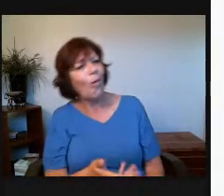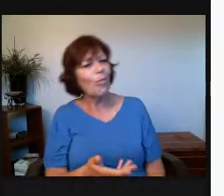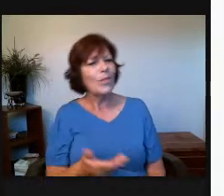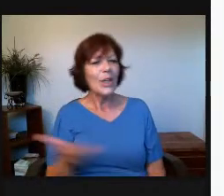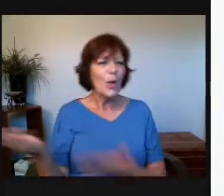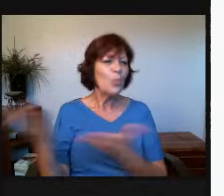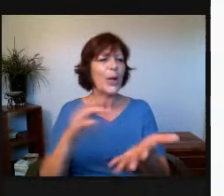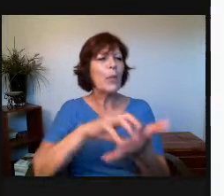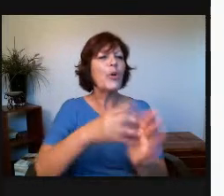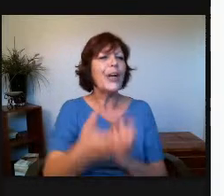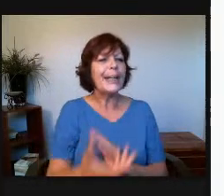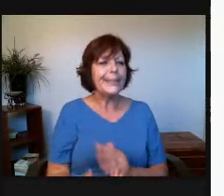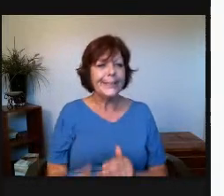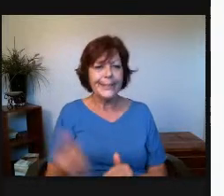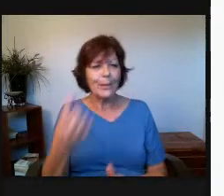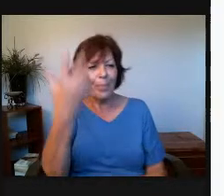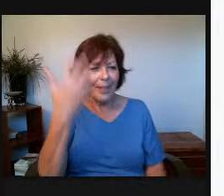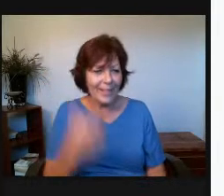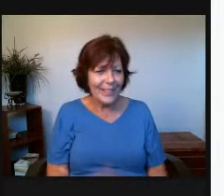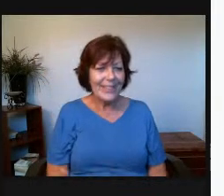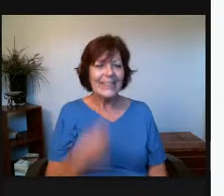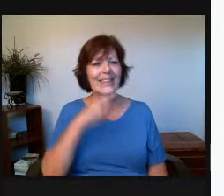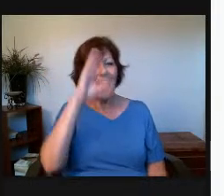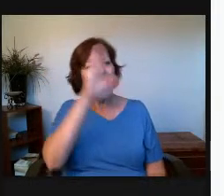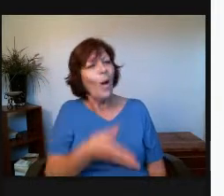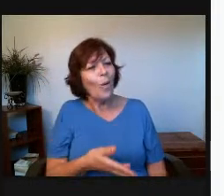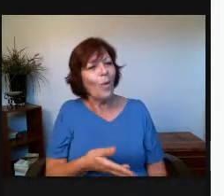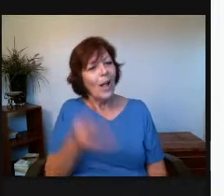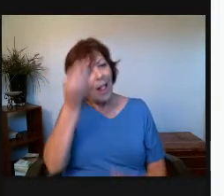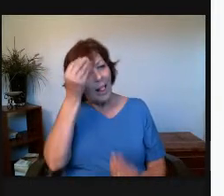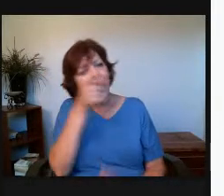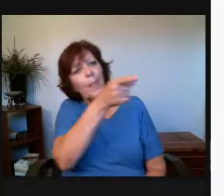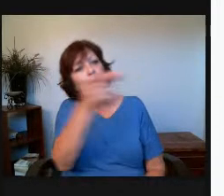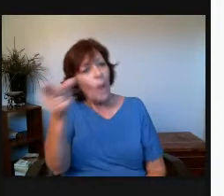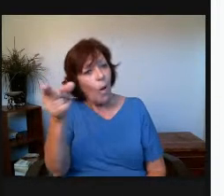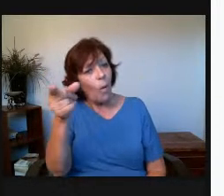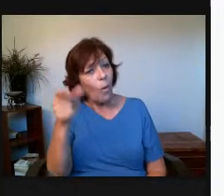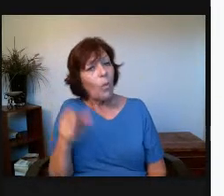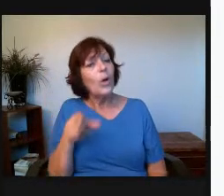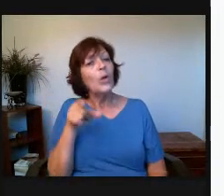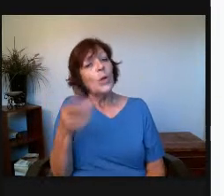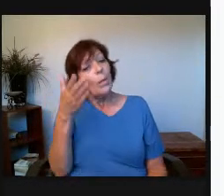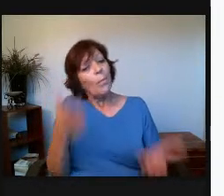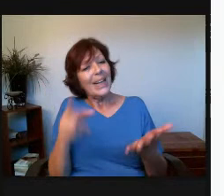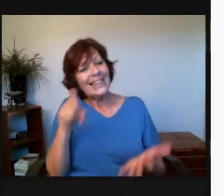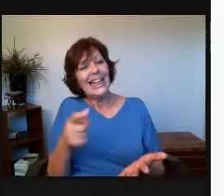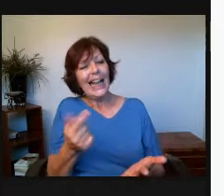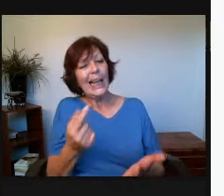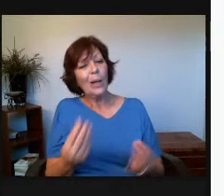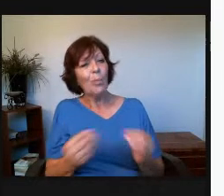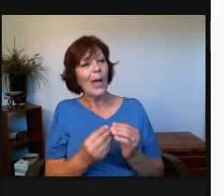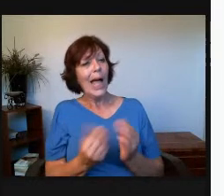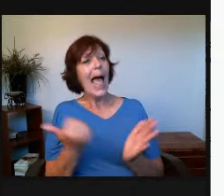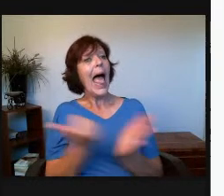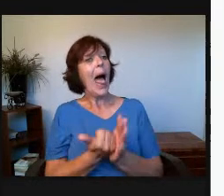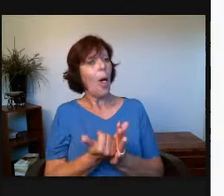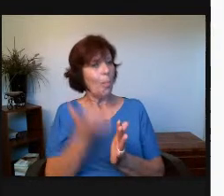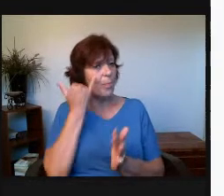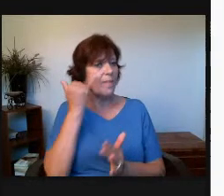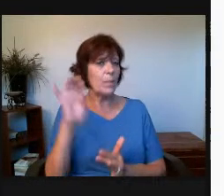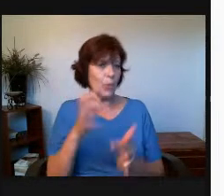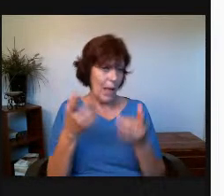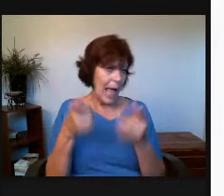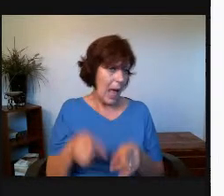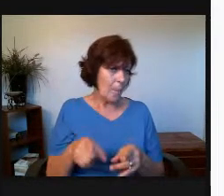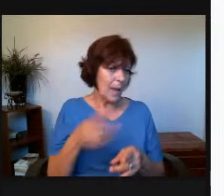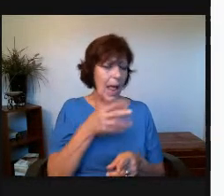them some cookies, bring them some cupcakes or something, say hello. Let them know that you may need a little extra assistance in an emergency and